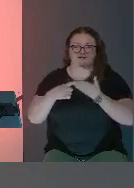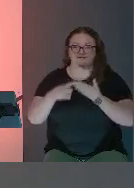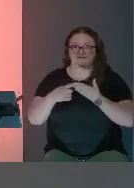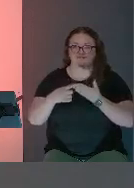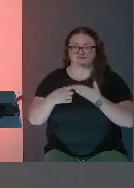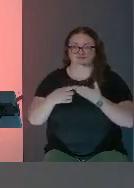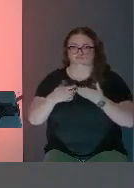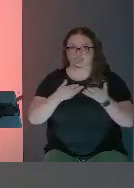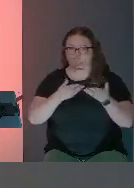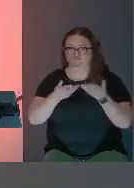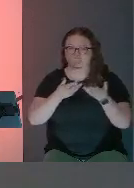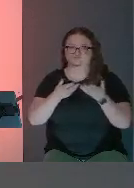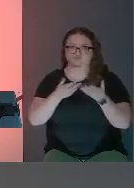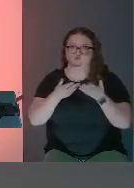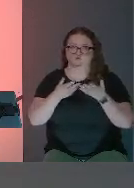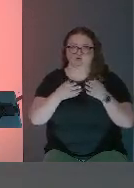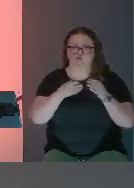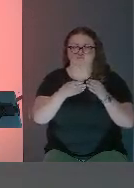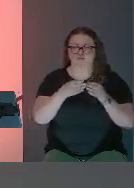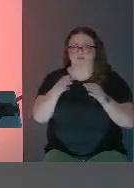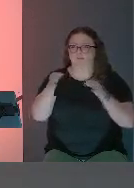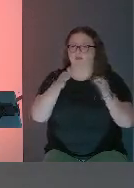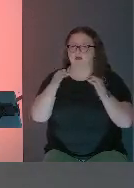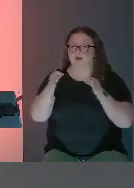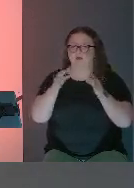out relative to time and